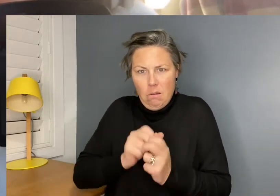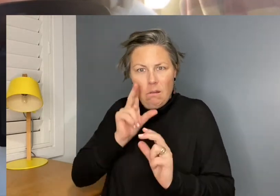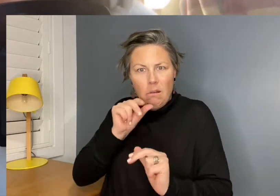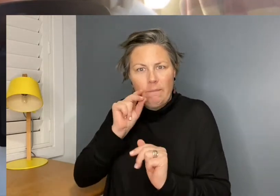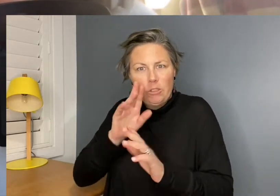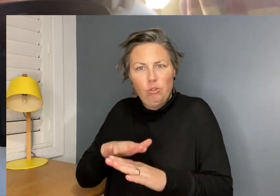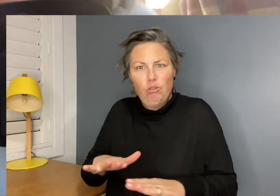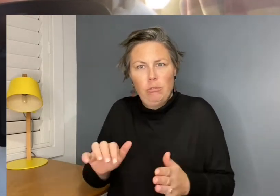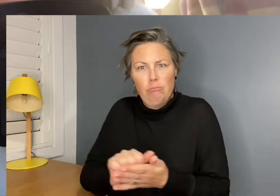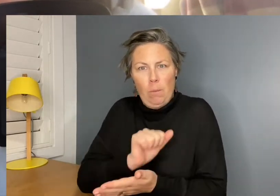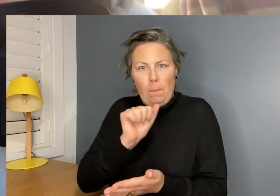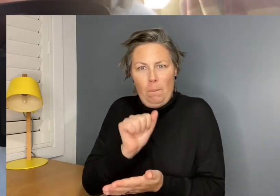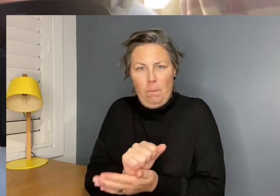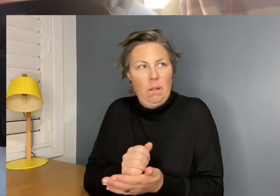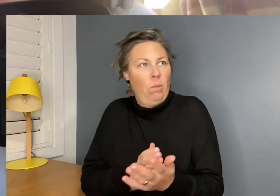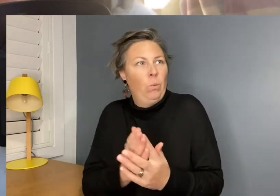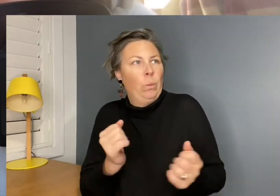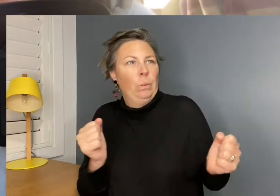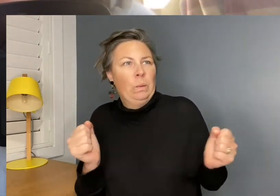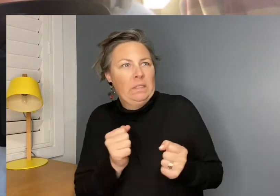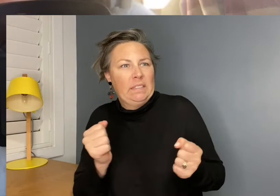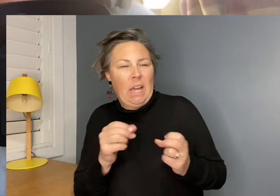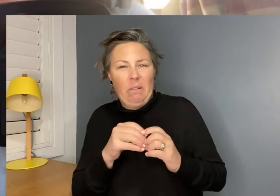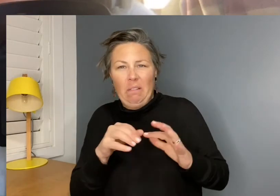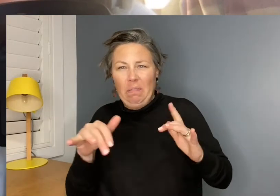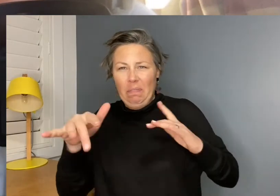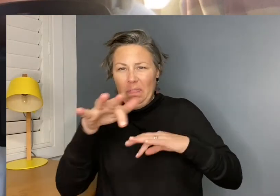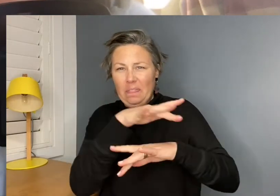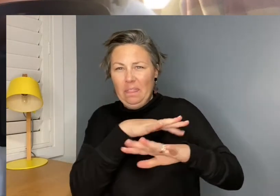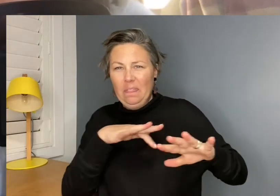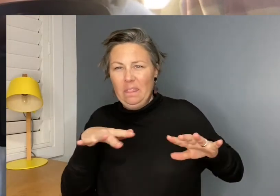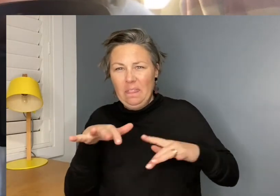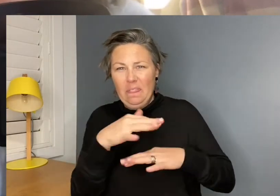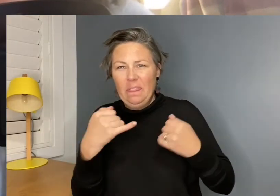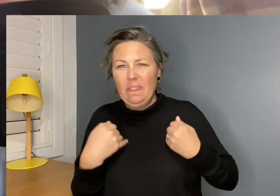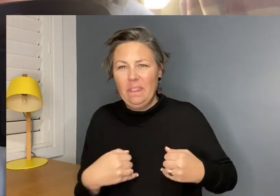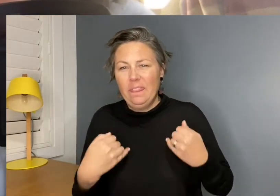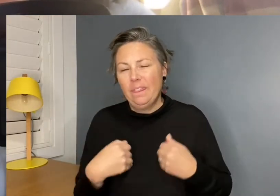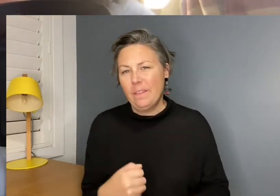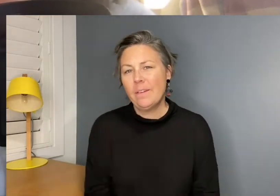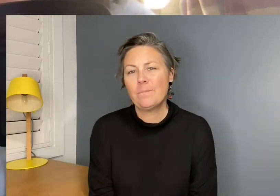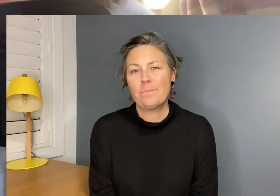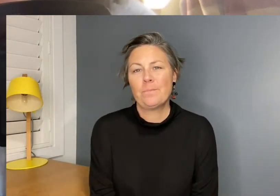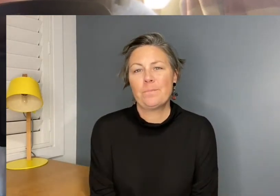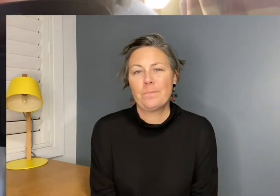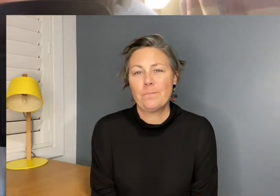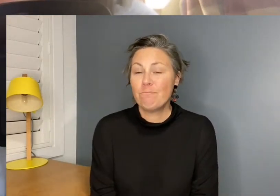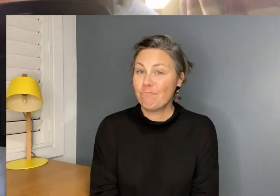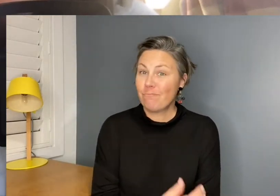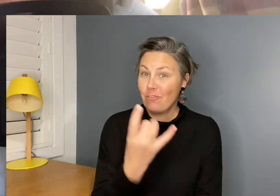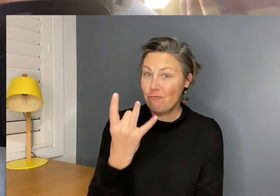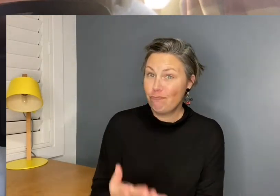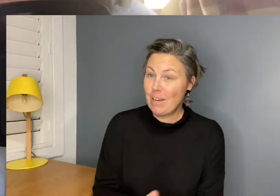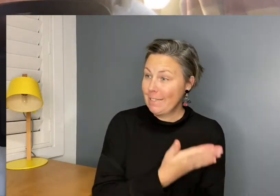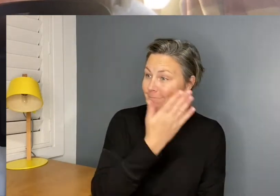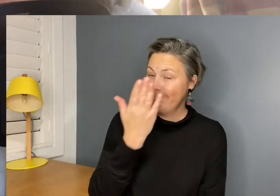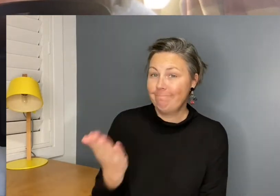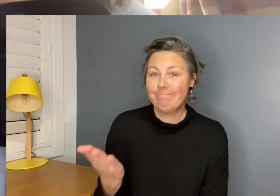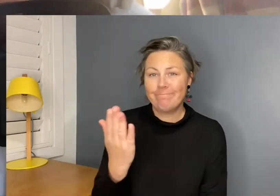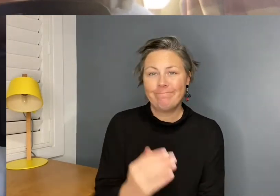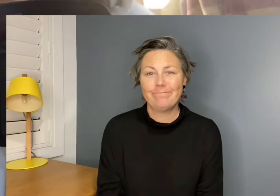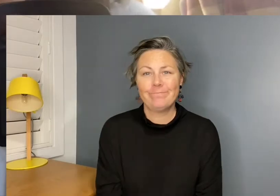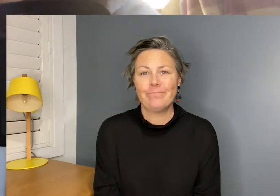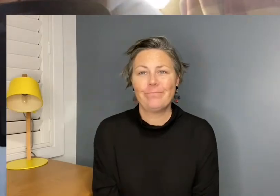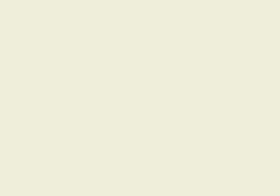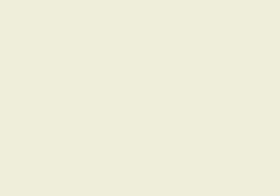months, full of all these horrific, nasty bugs that we all keep getting. So let's hear from her. Here